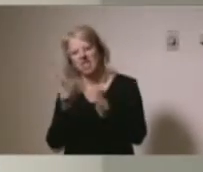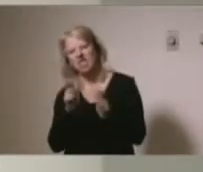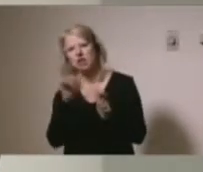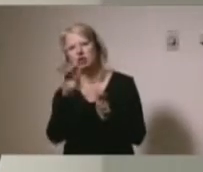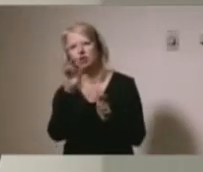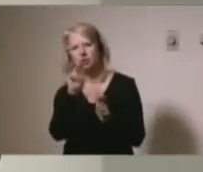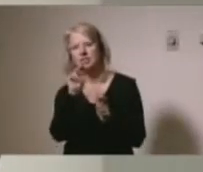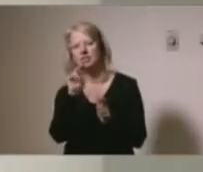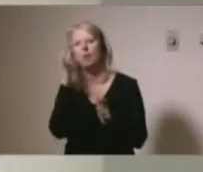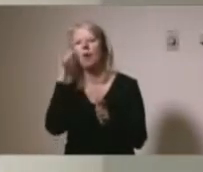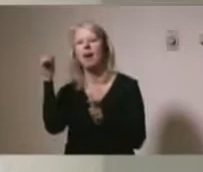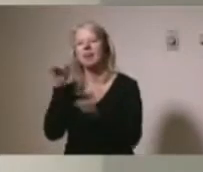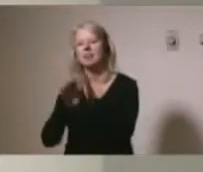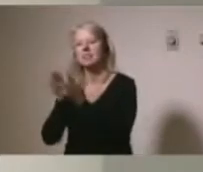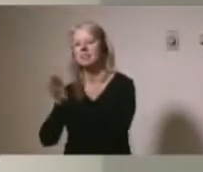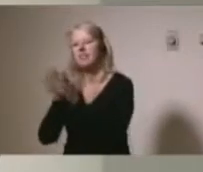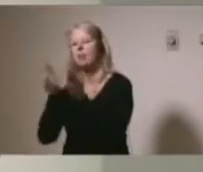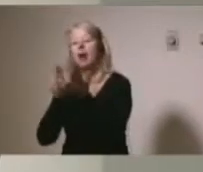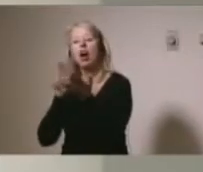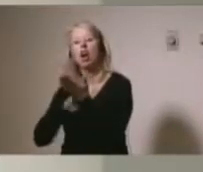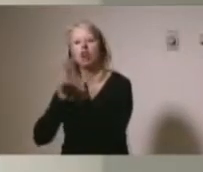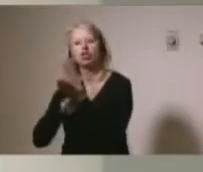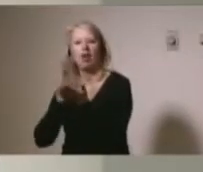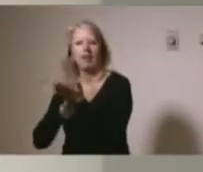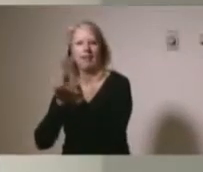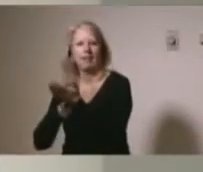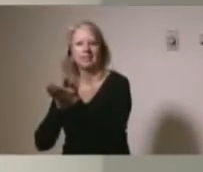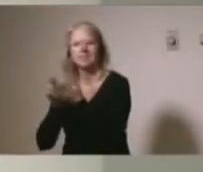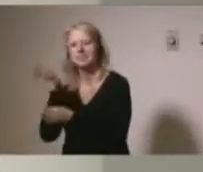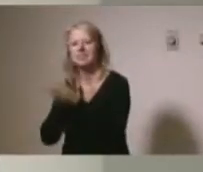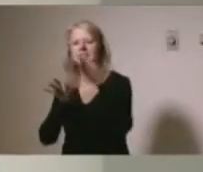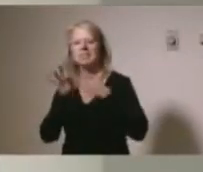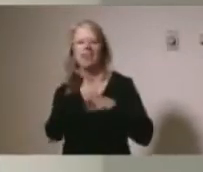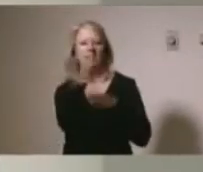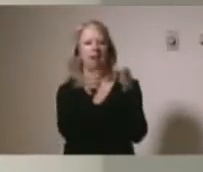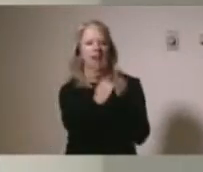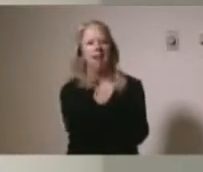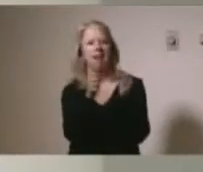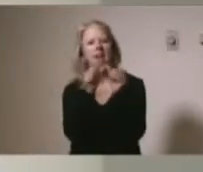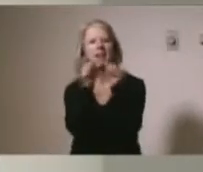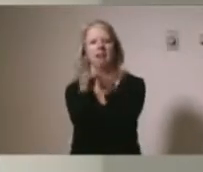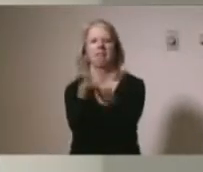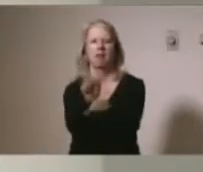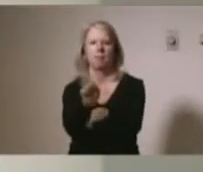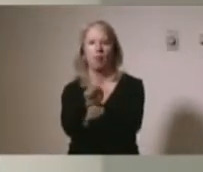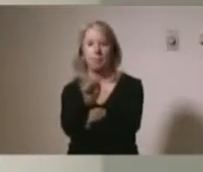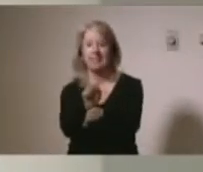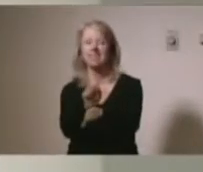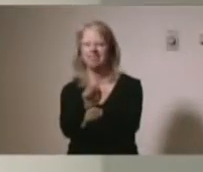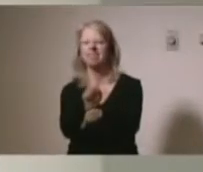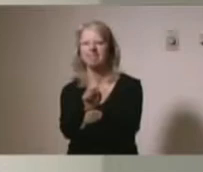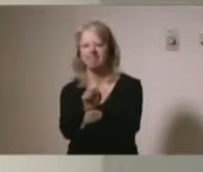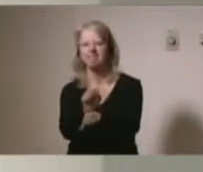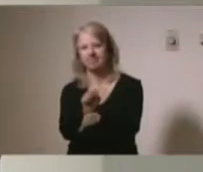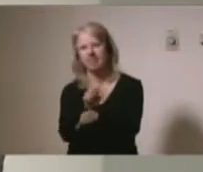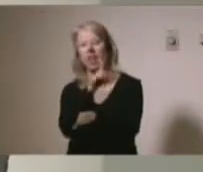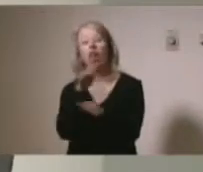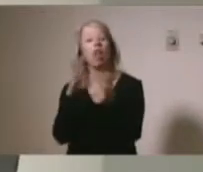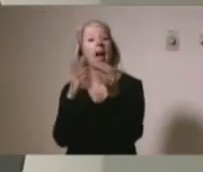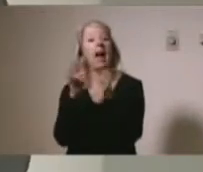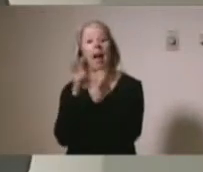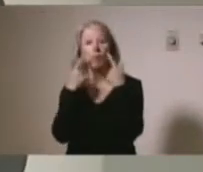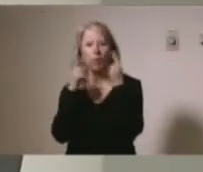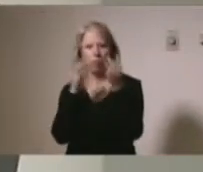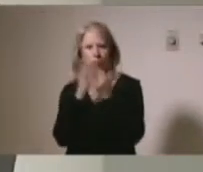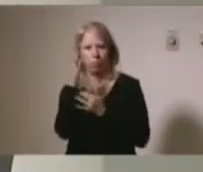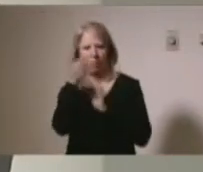a contract for service model as opposed to an employment relationship. And they've done this through legislation.